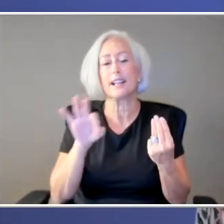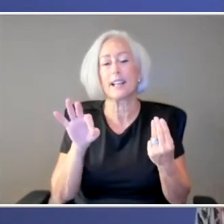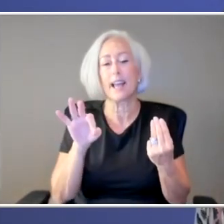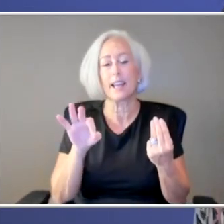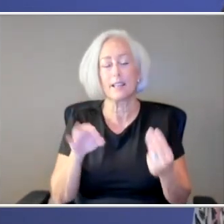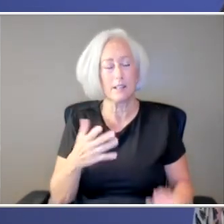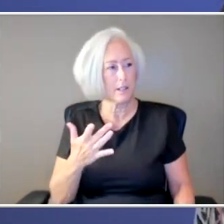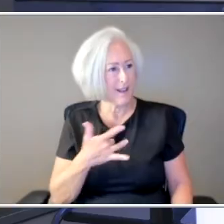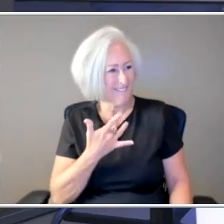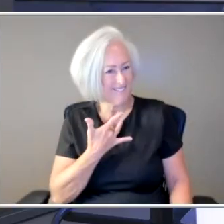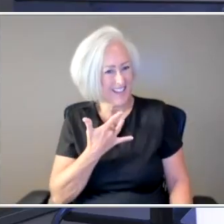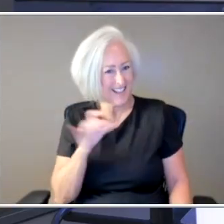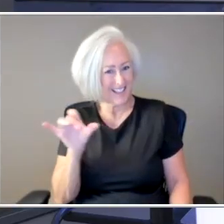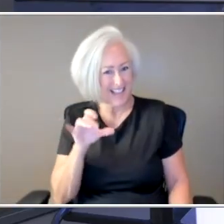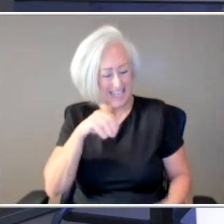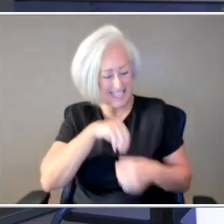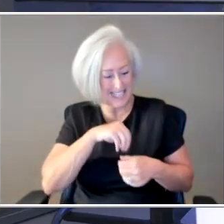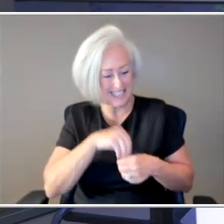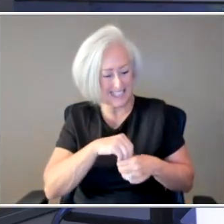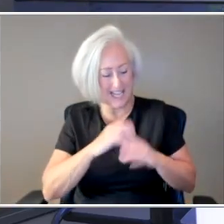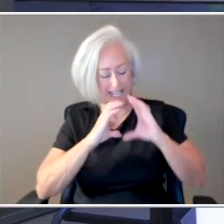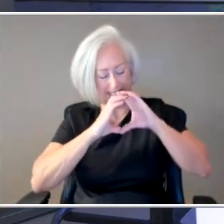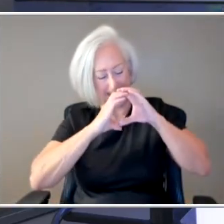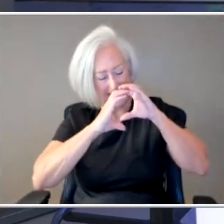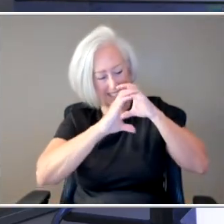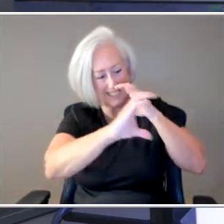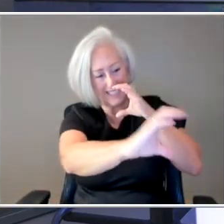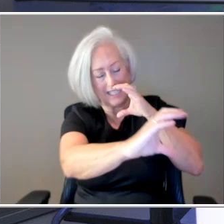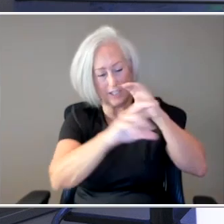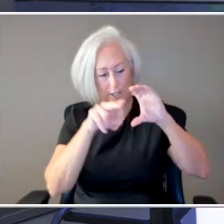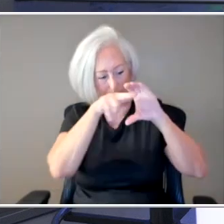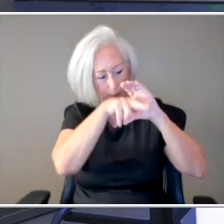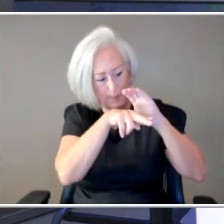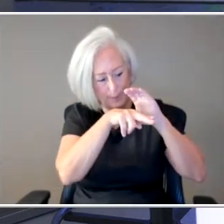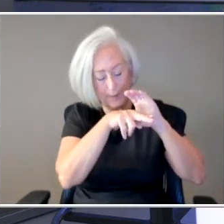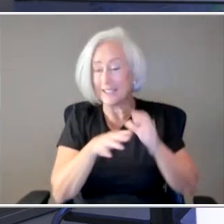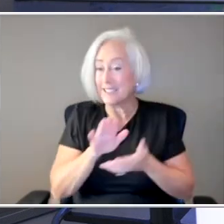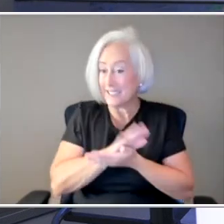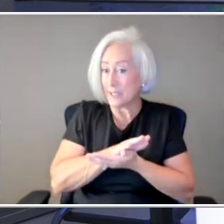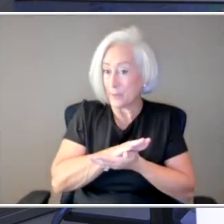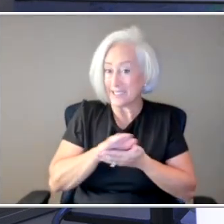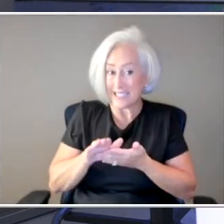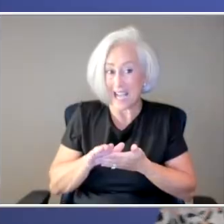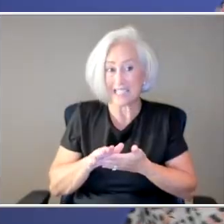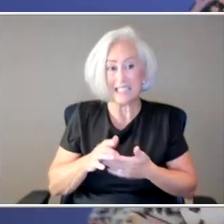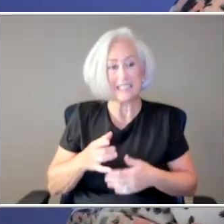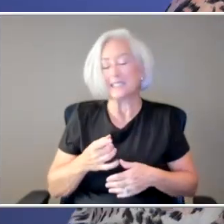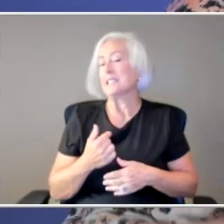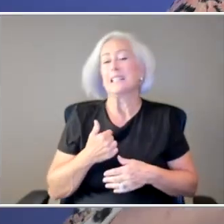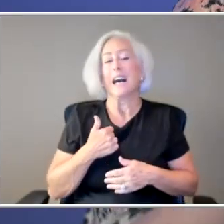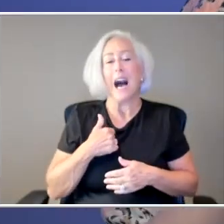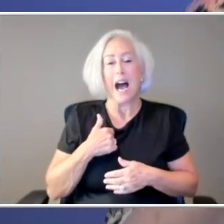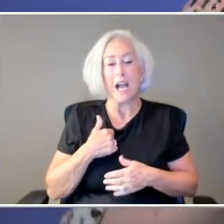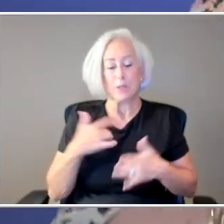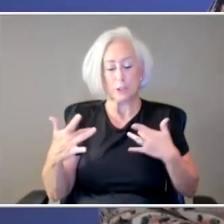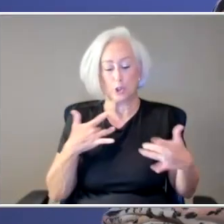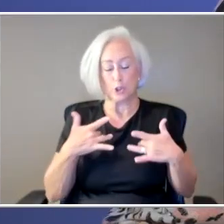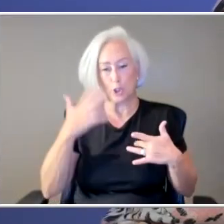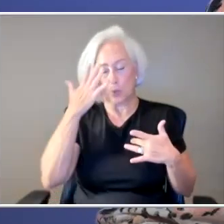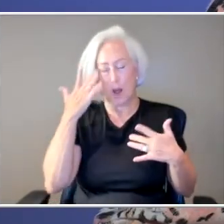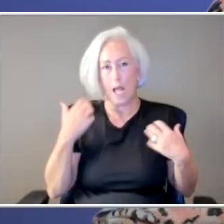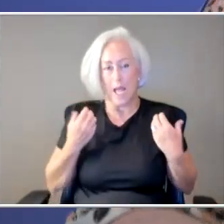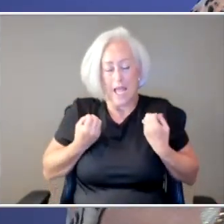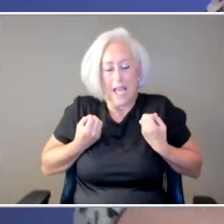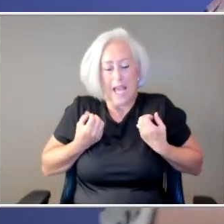there? Because you're like in a cylinder. Yeah, it was nice. I'm claustrophobic, so it was a concern, but I could actually sit up in